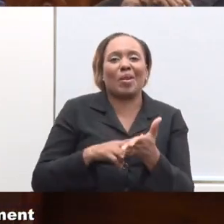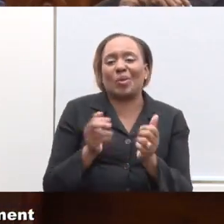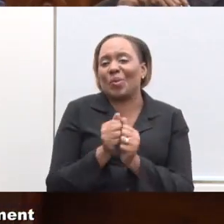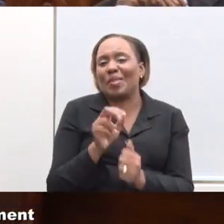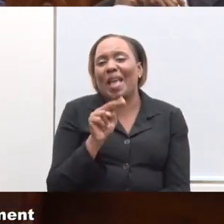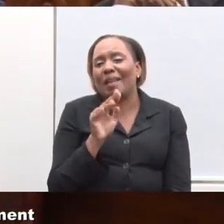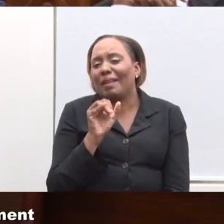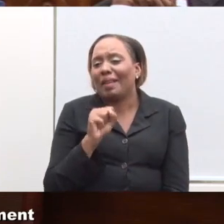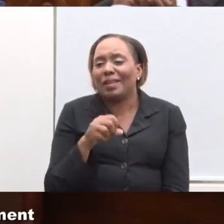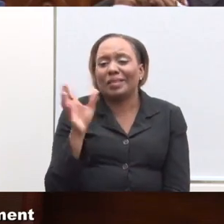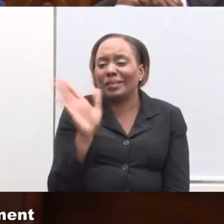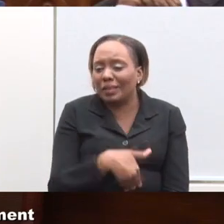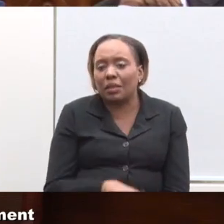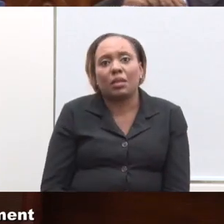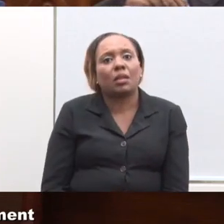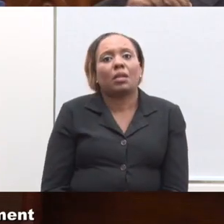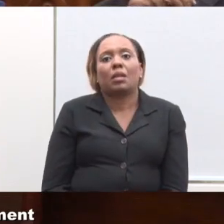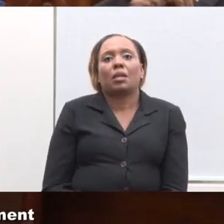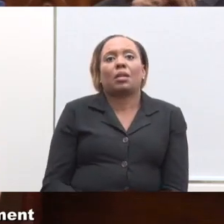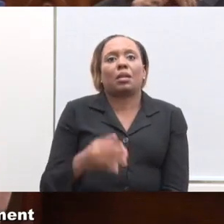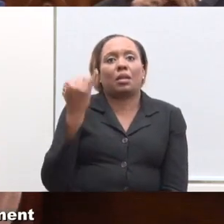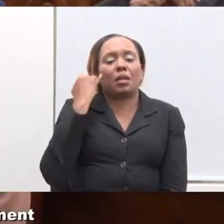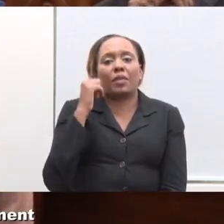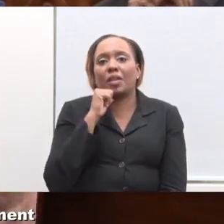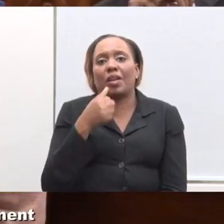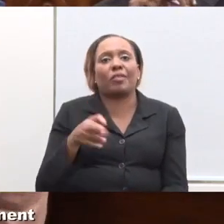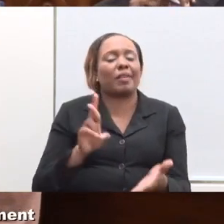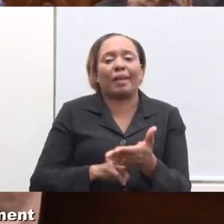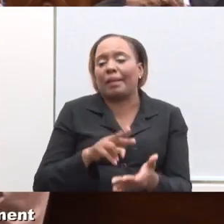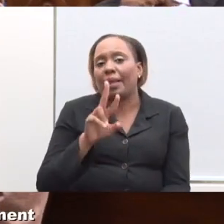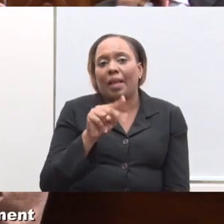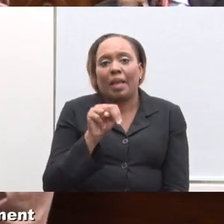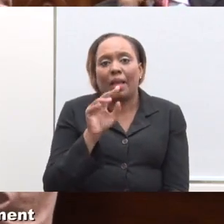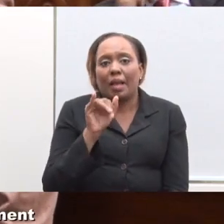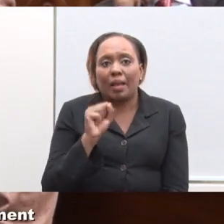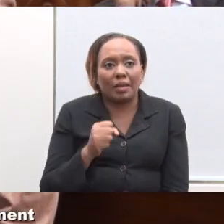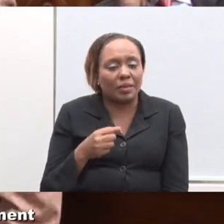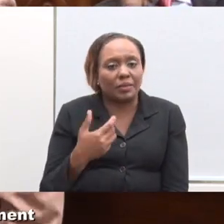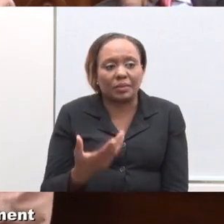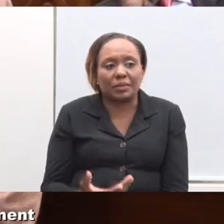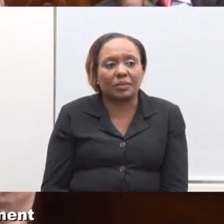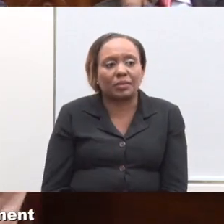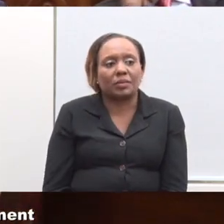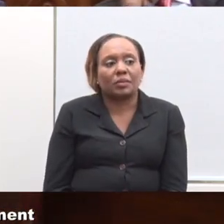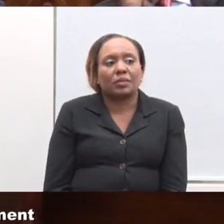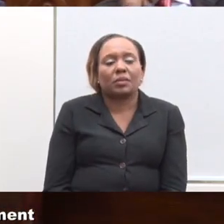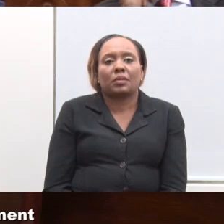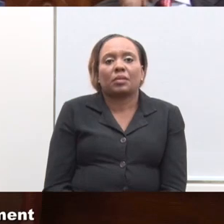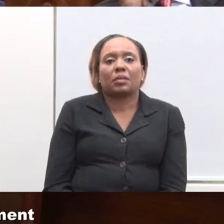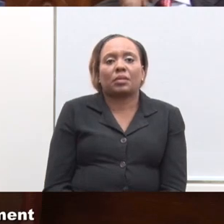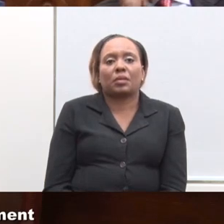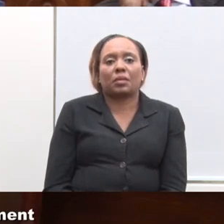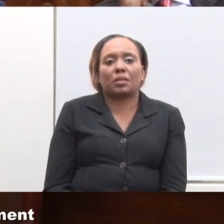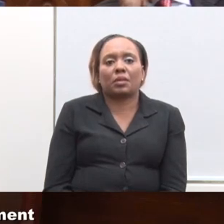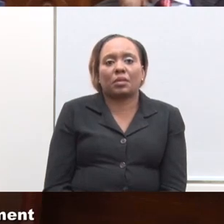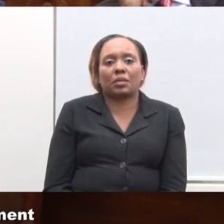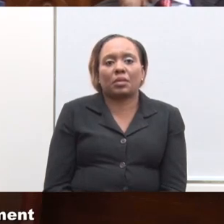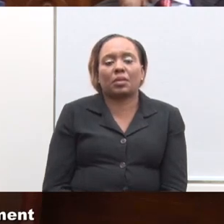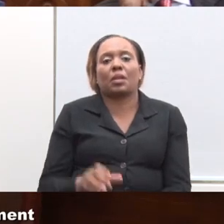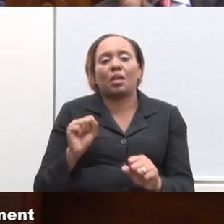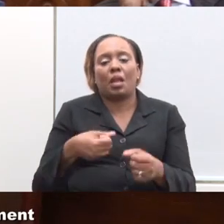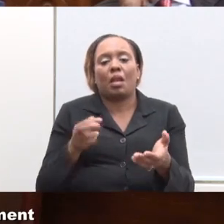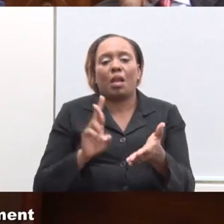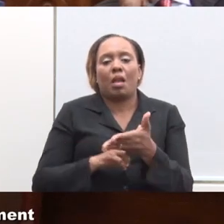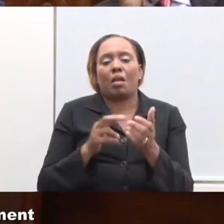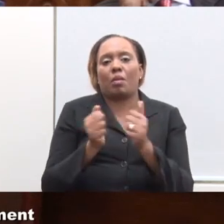not registered as self-employed at the National Insurance Fund, they will be able to register with the NCC so